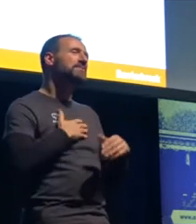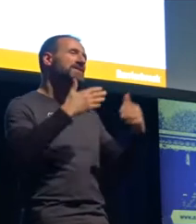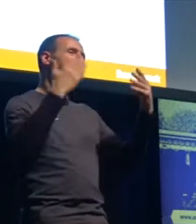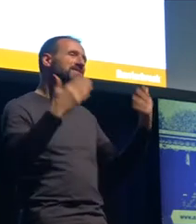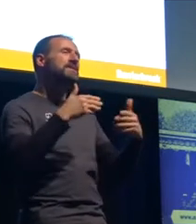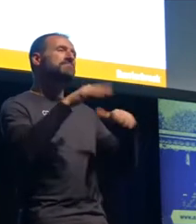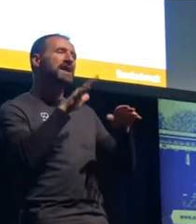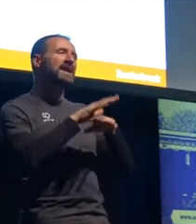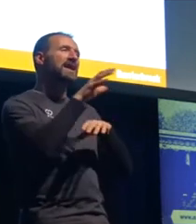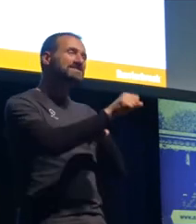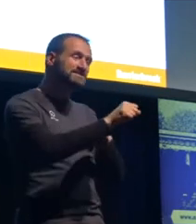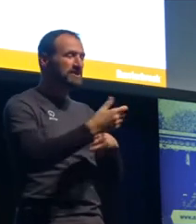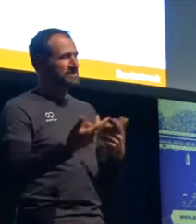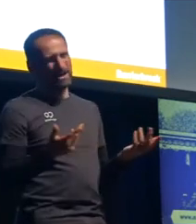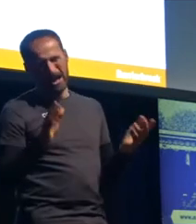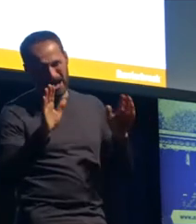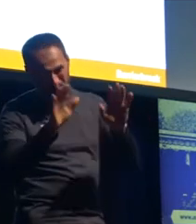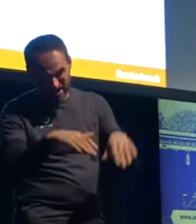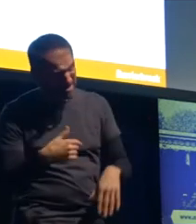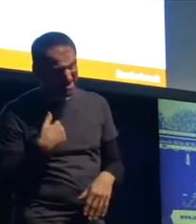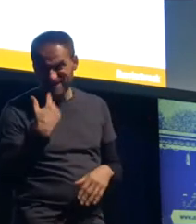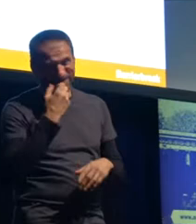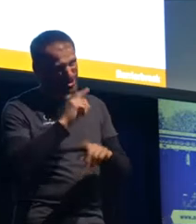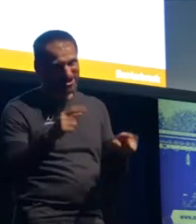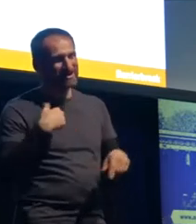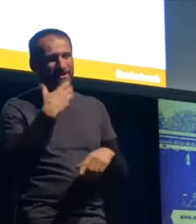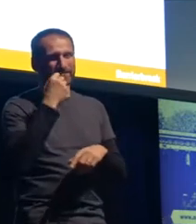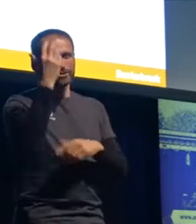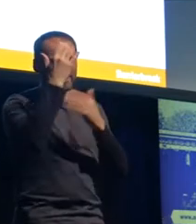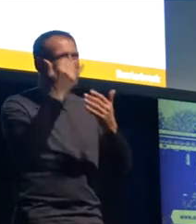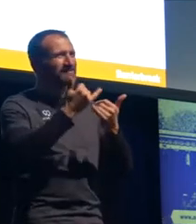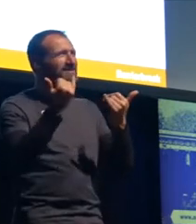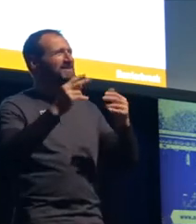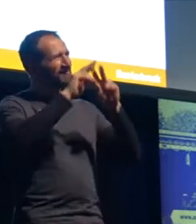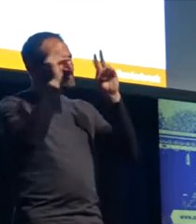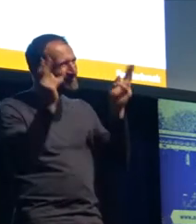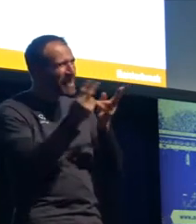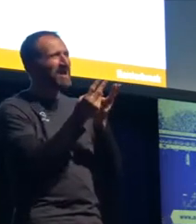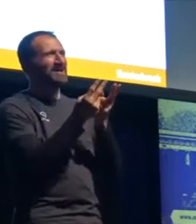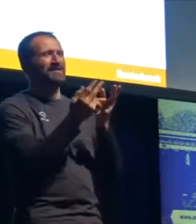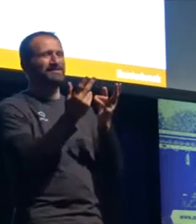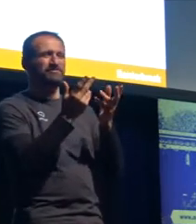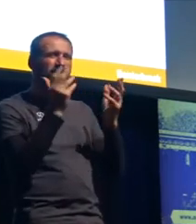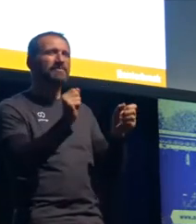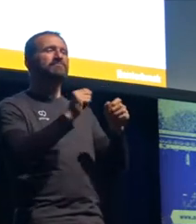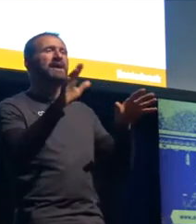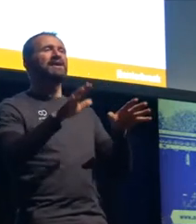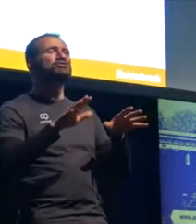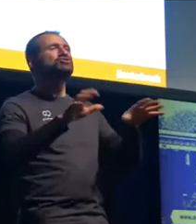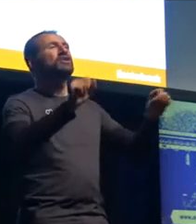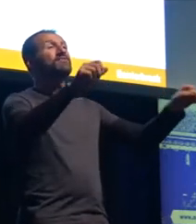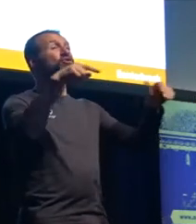It's about how to make the physical world a little bit more accessible using the web. So let's get started. A little bit about